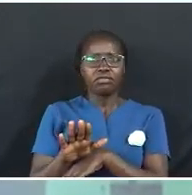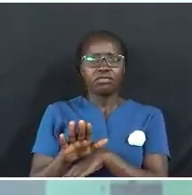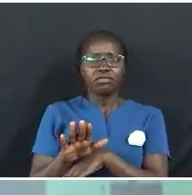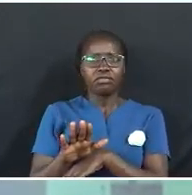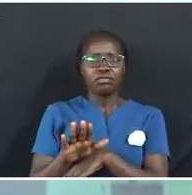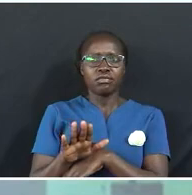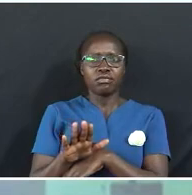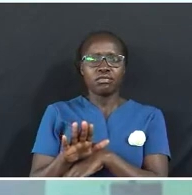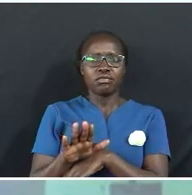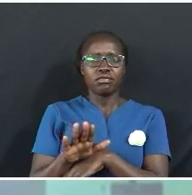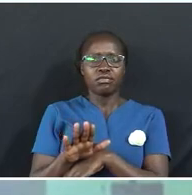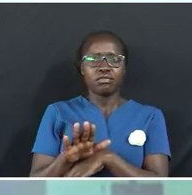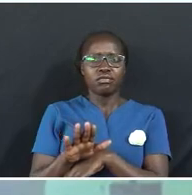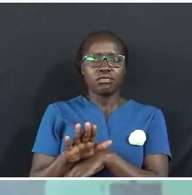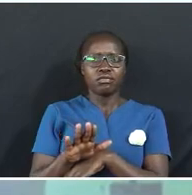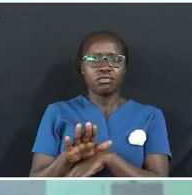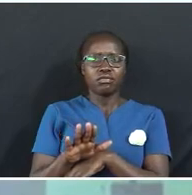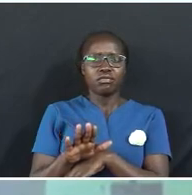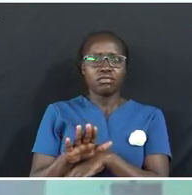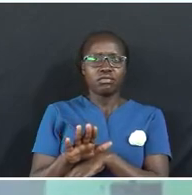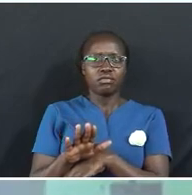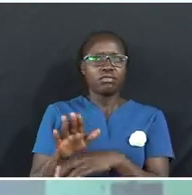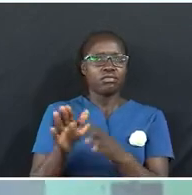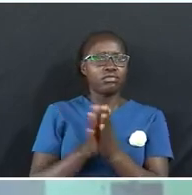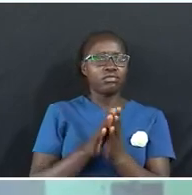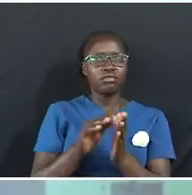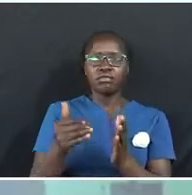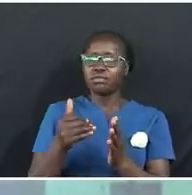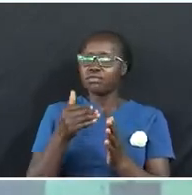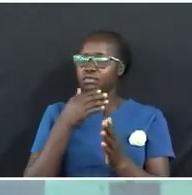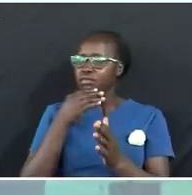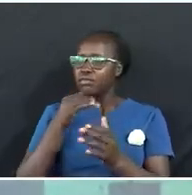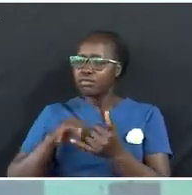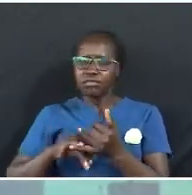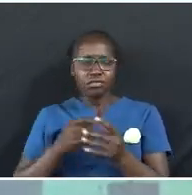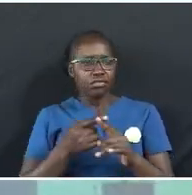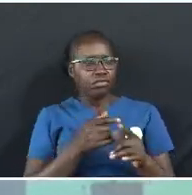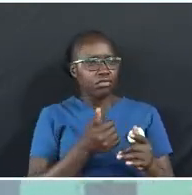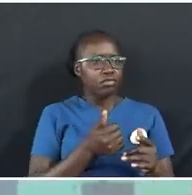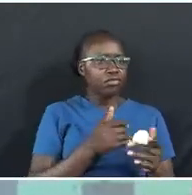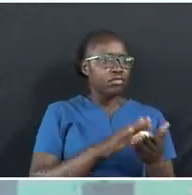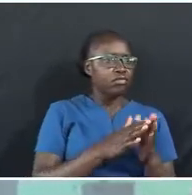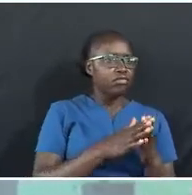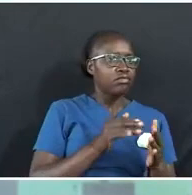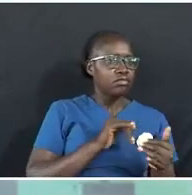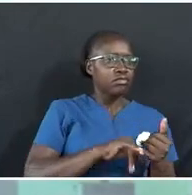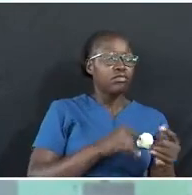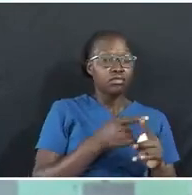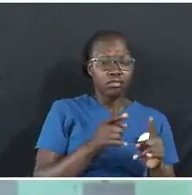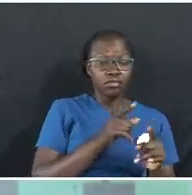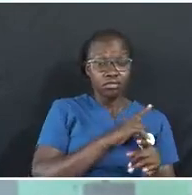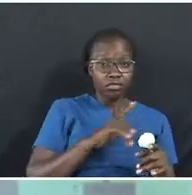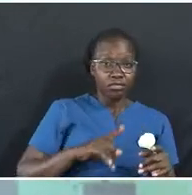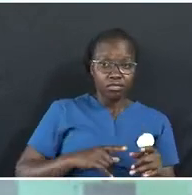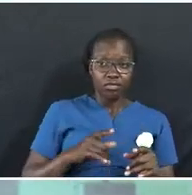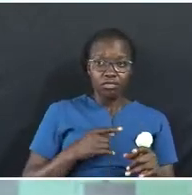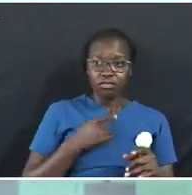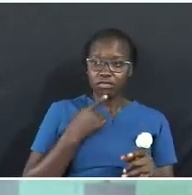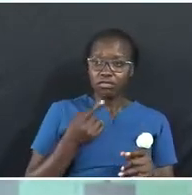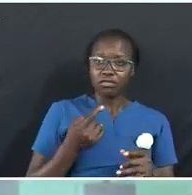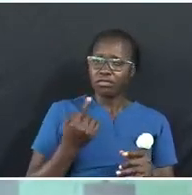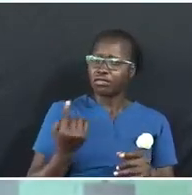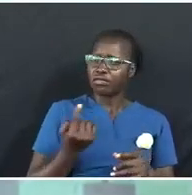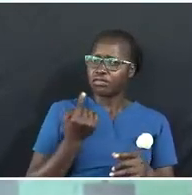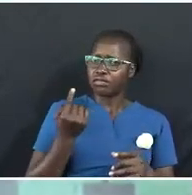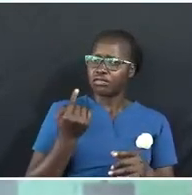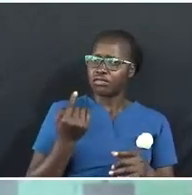blessed the portion of a man, another one of a wife. But our world has gone beyond. It was not only men